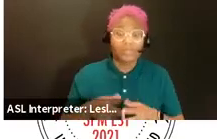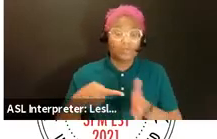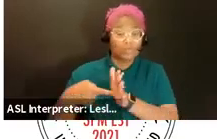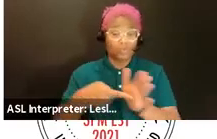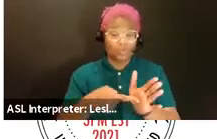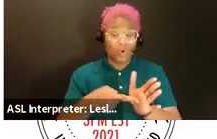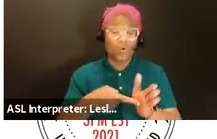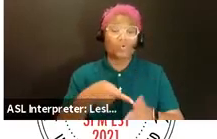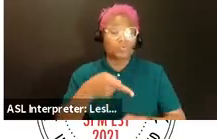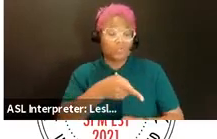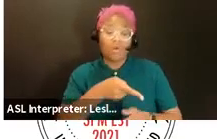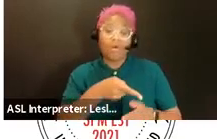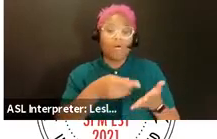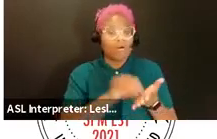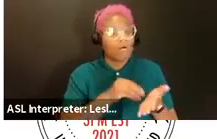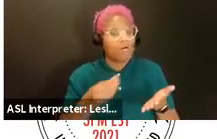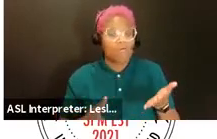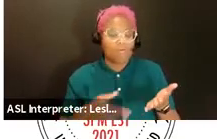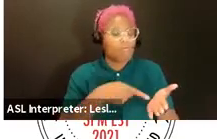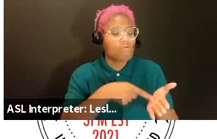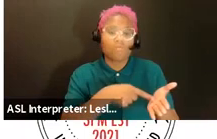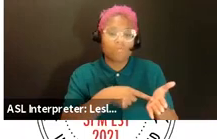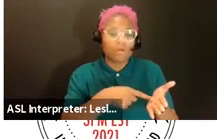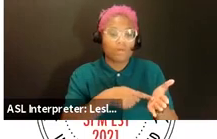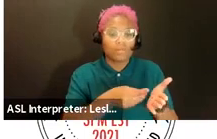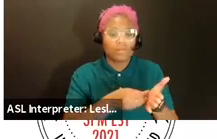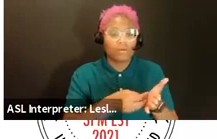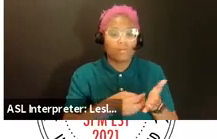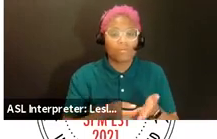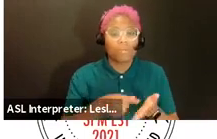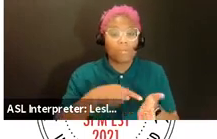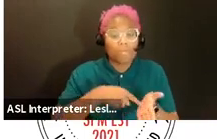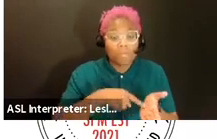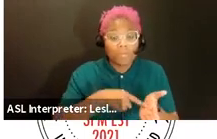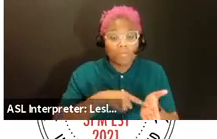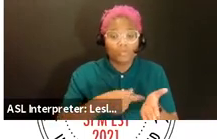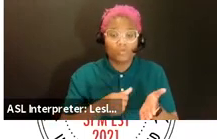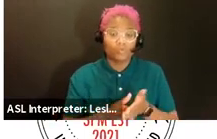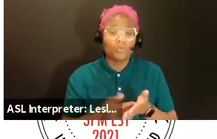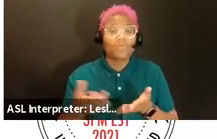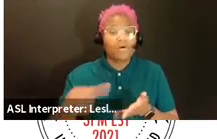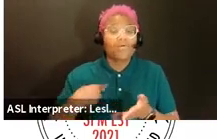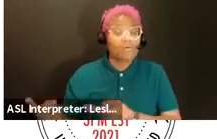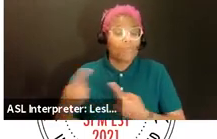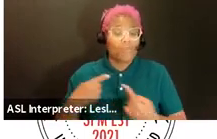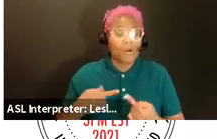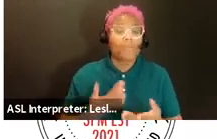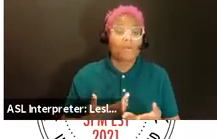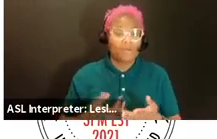US. Specifically, that the artist would be coming to provide vital support for economic activity in the